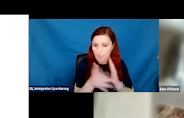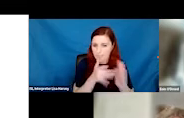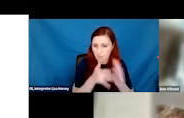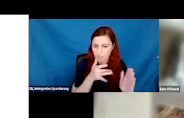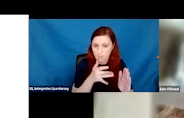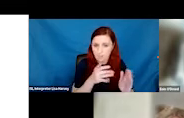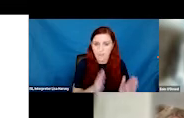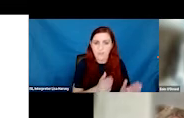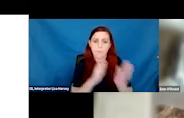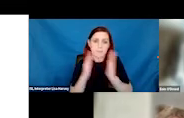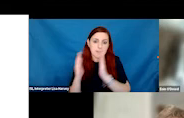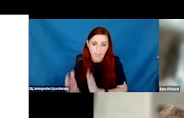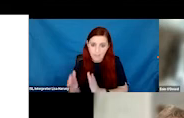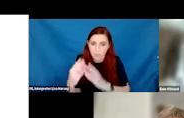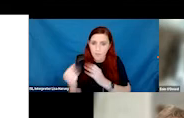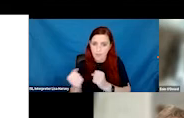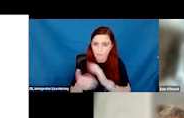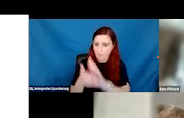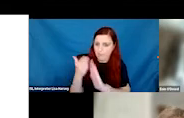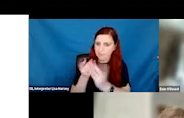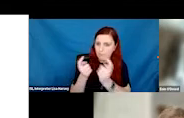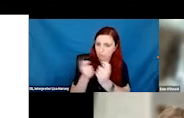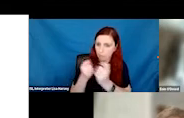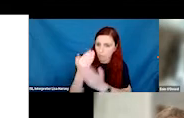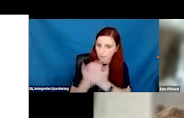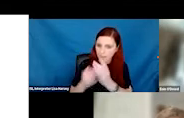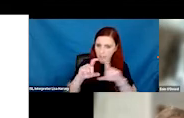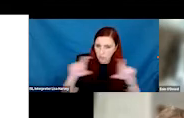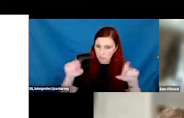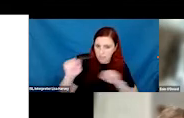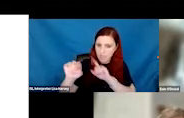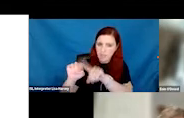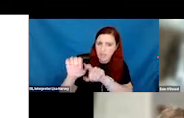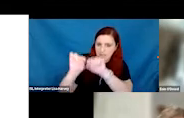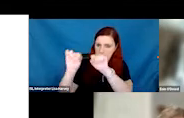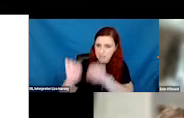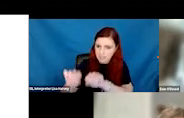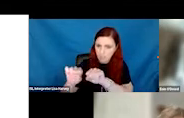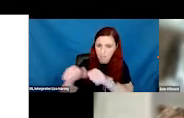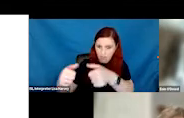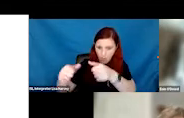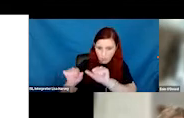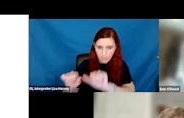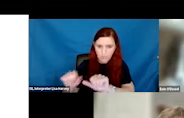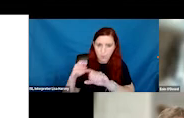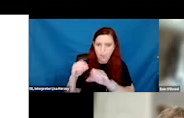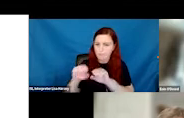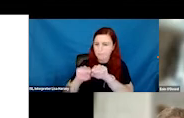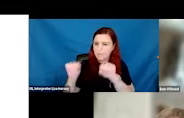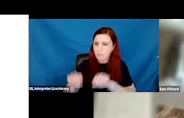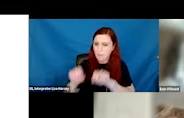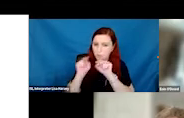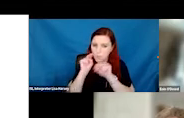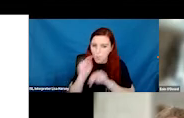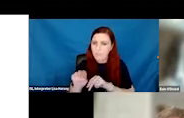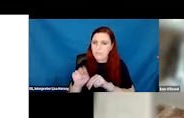Beside all of that, we have the building control regulations, a system of administration under which we have a system of notices or